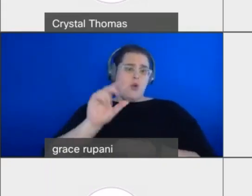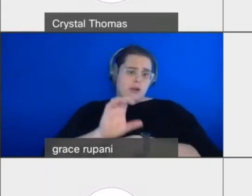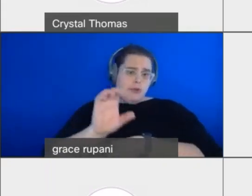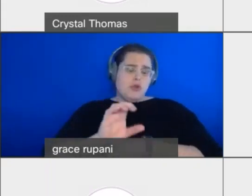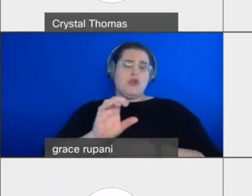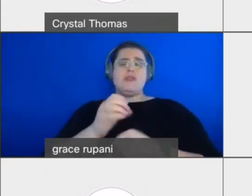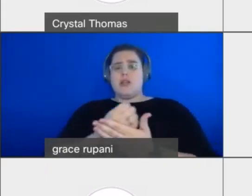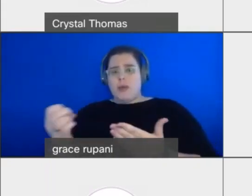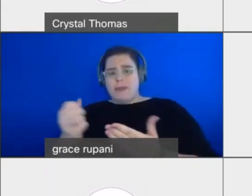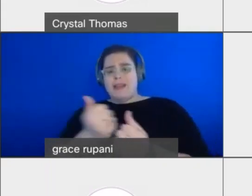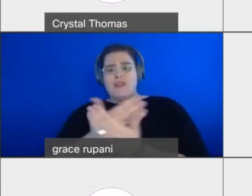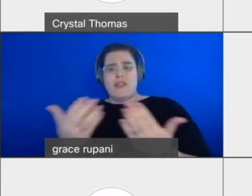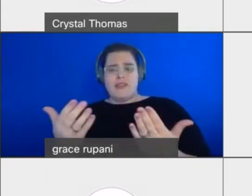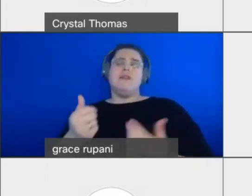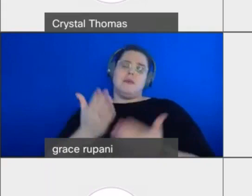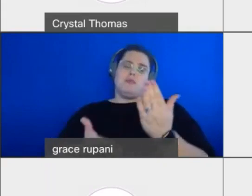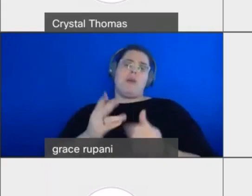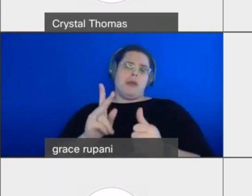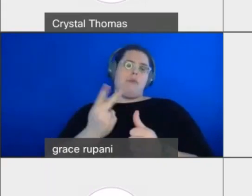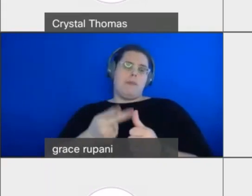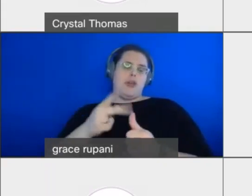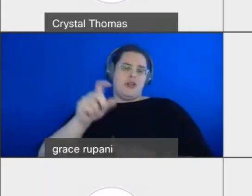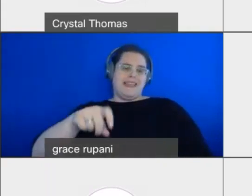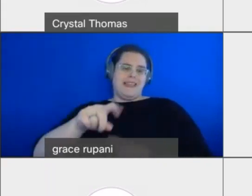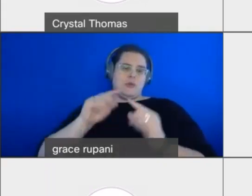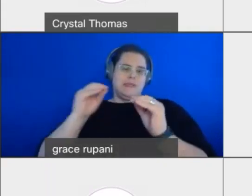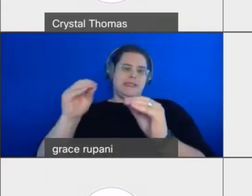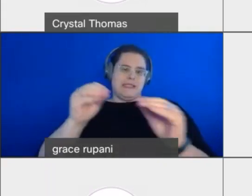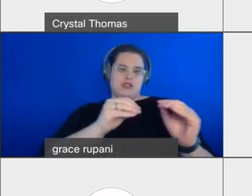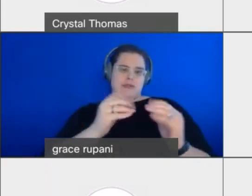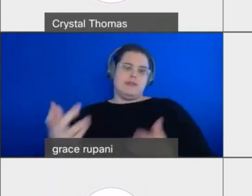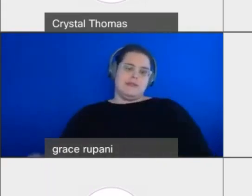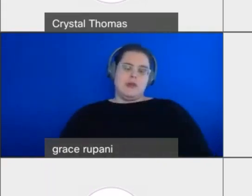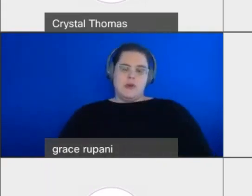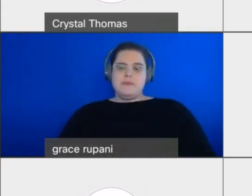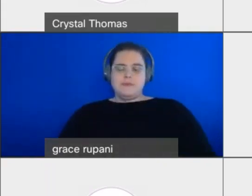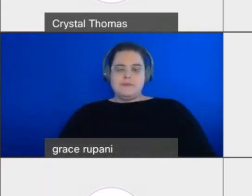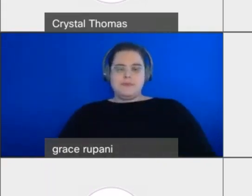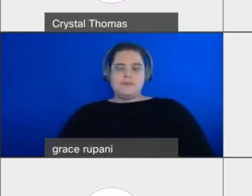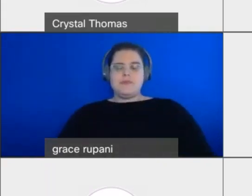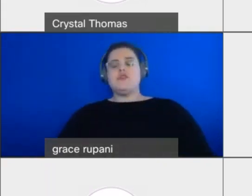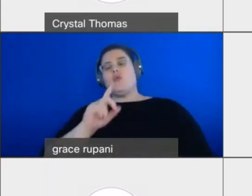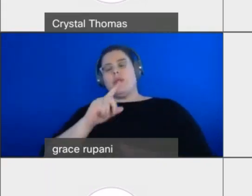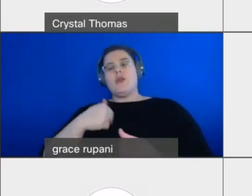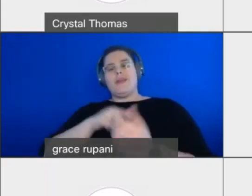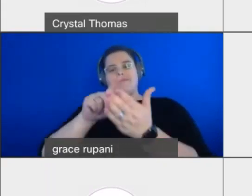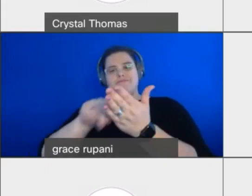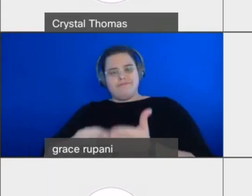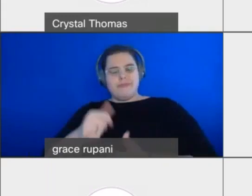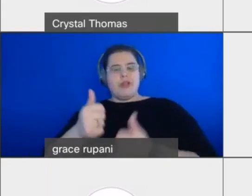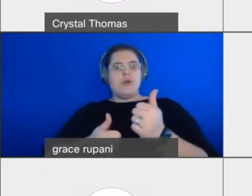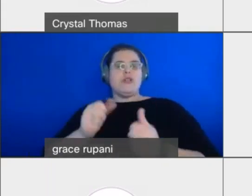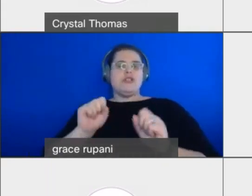probably a primary need. So really looking at what can we offer in partnership to